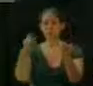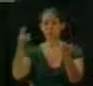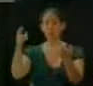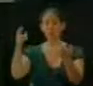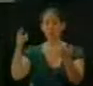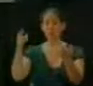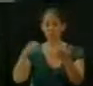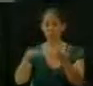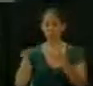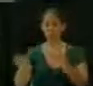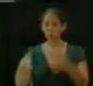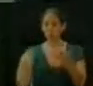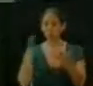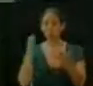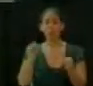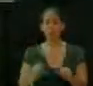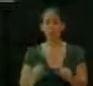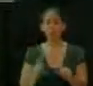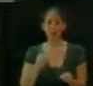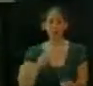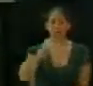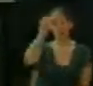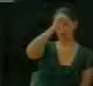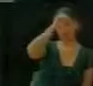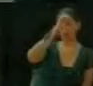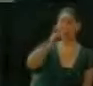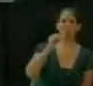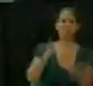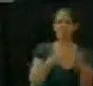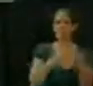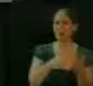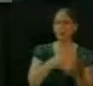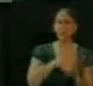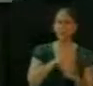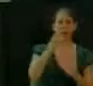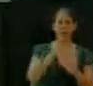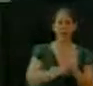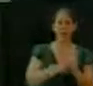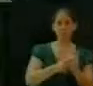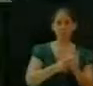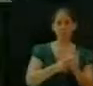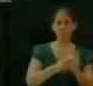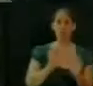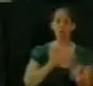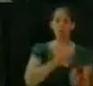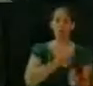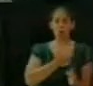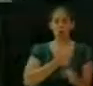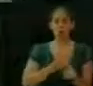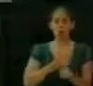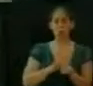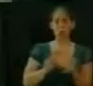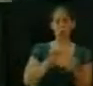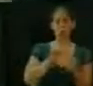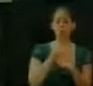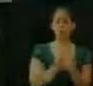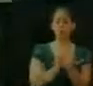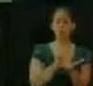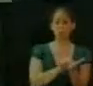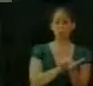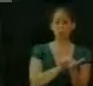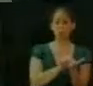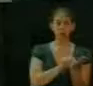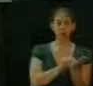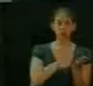Well, in my opinion, whatever the policy comes out is that our local newspaper would be all over it, and